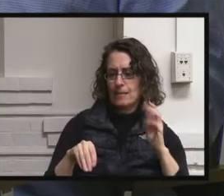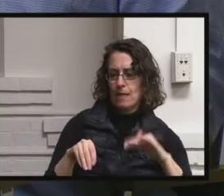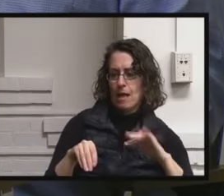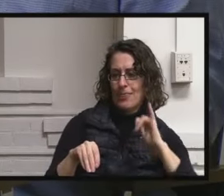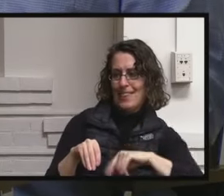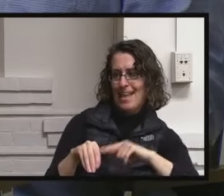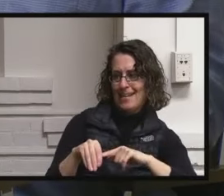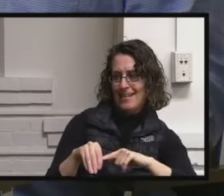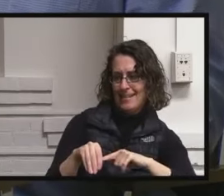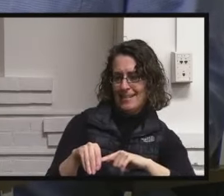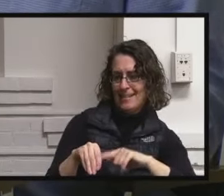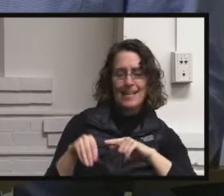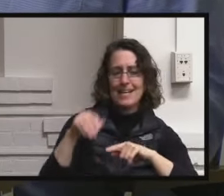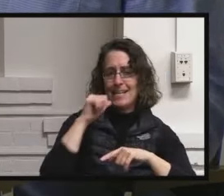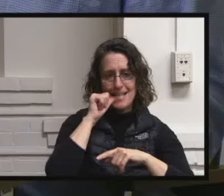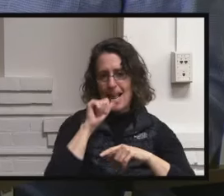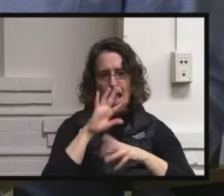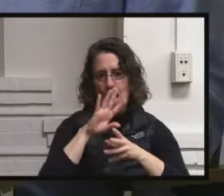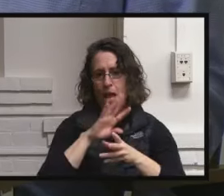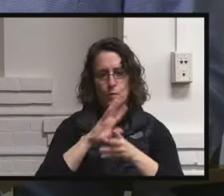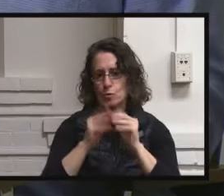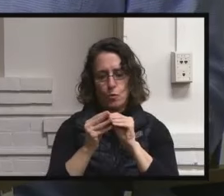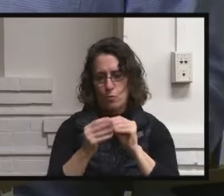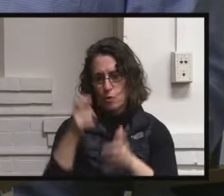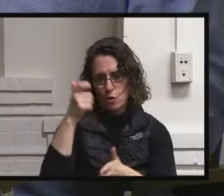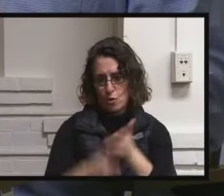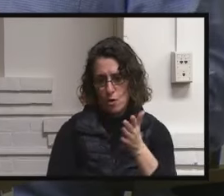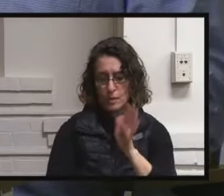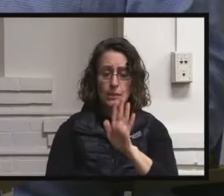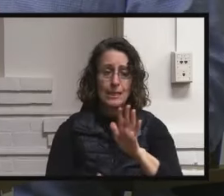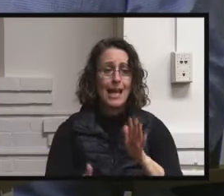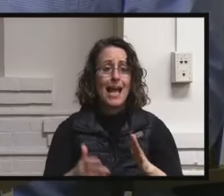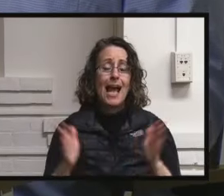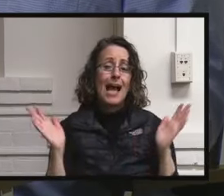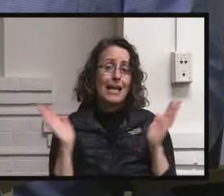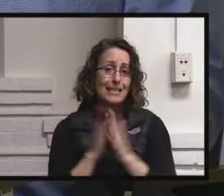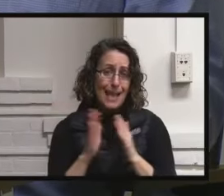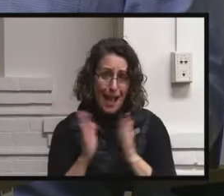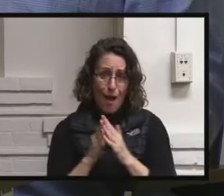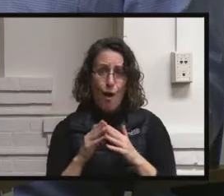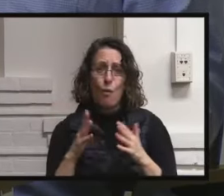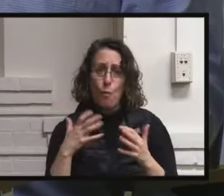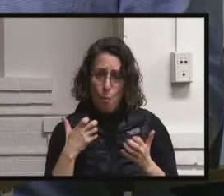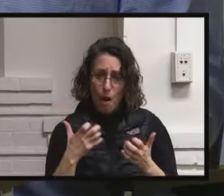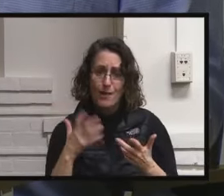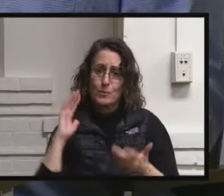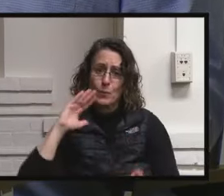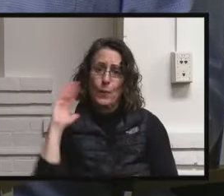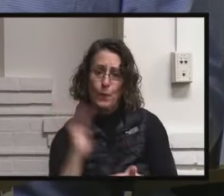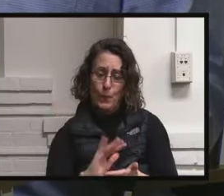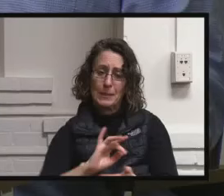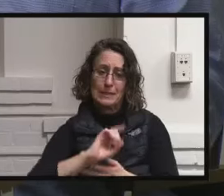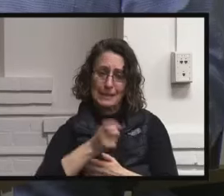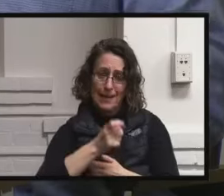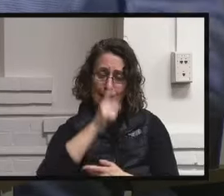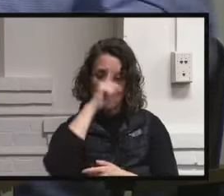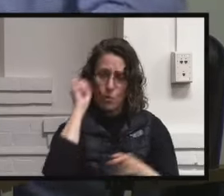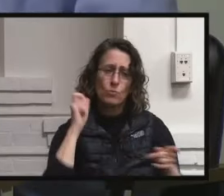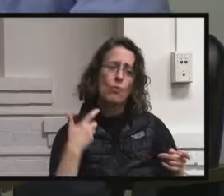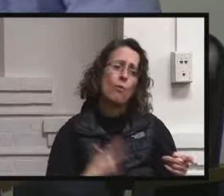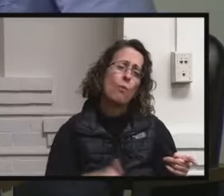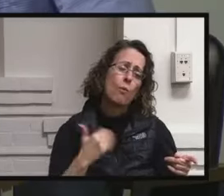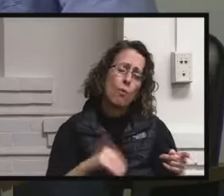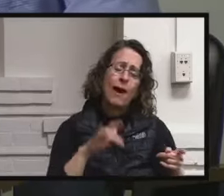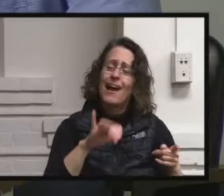of the fair market value. And it's what the town is providing in consideration of the significant impacts that the project is going to have to our local and